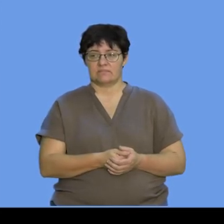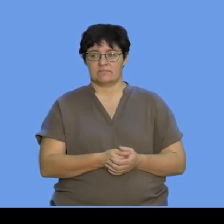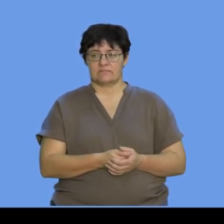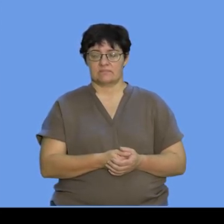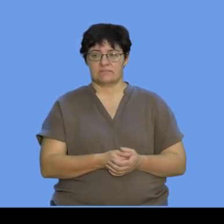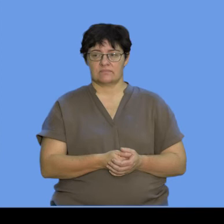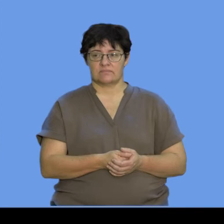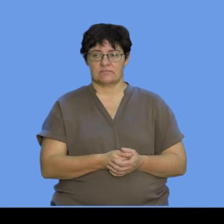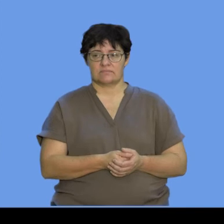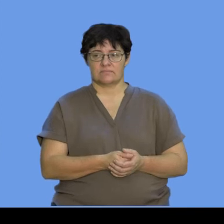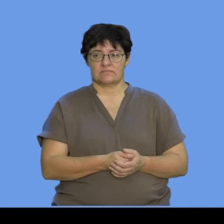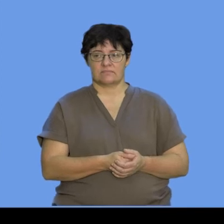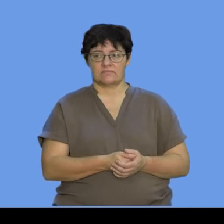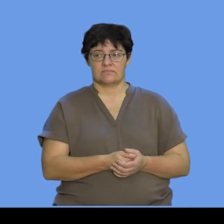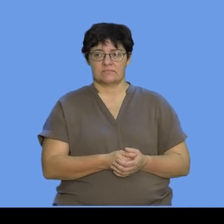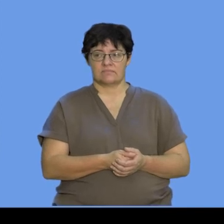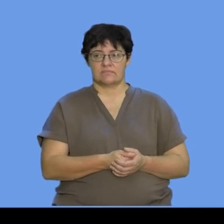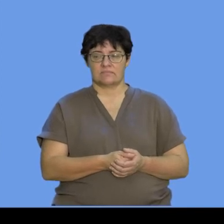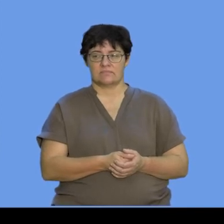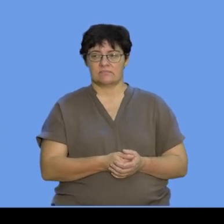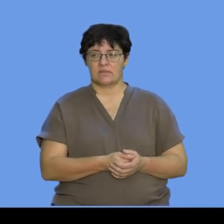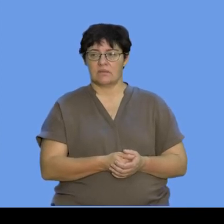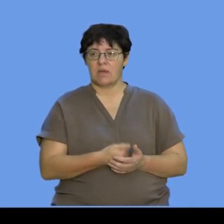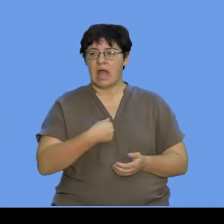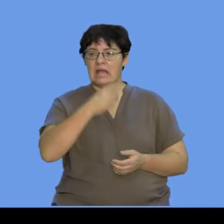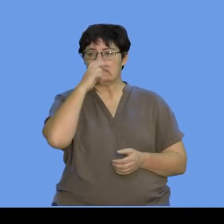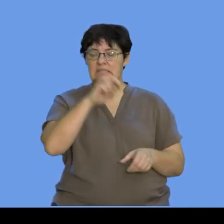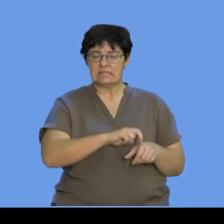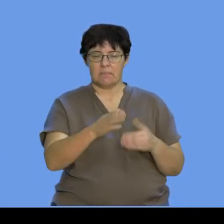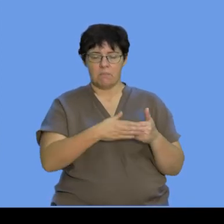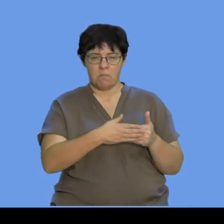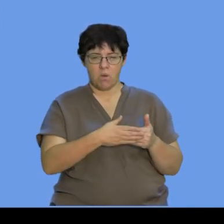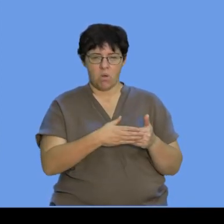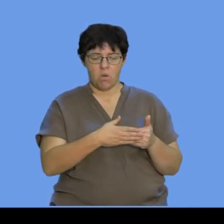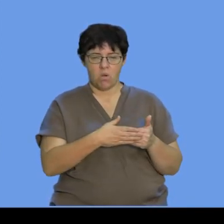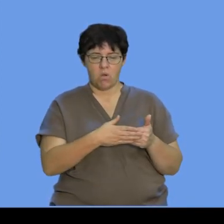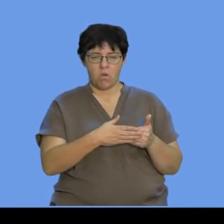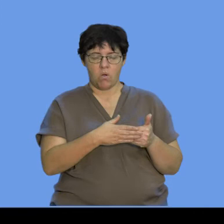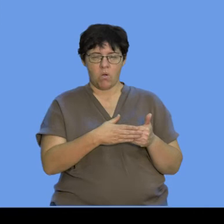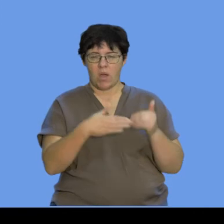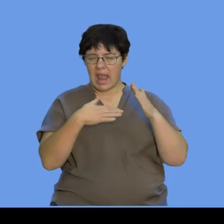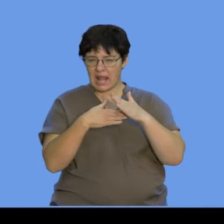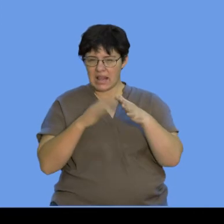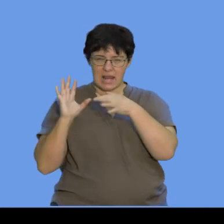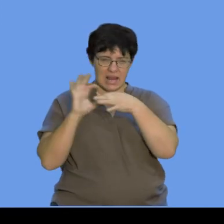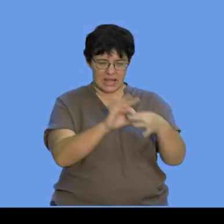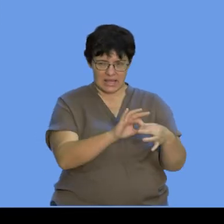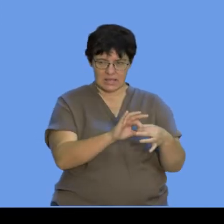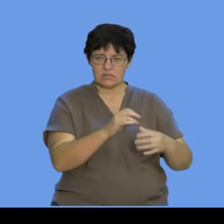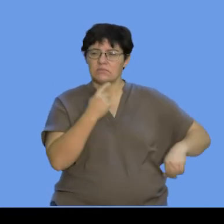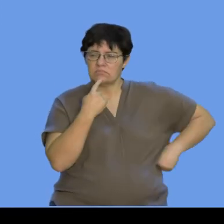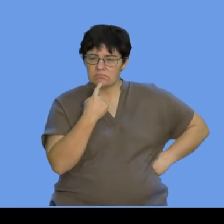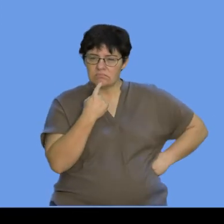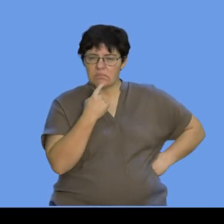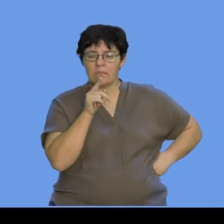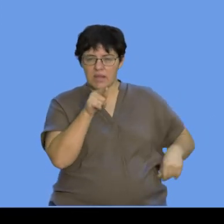given, right? Then what I need one more angle that I can link so that I can then make these